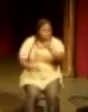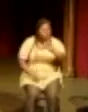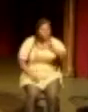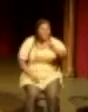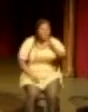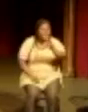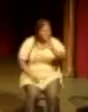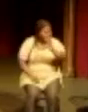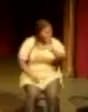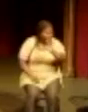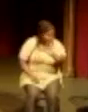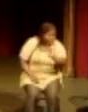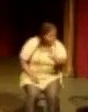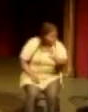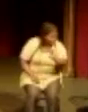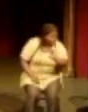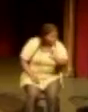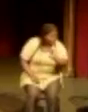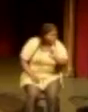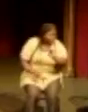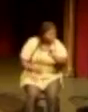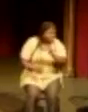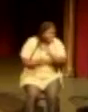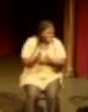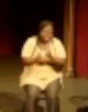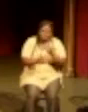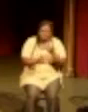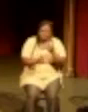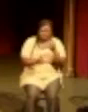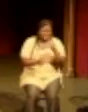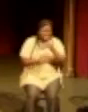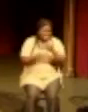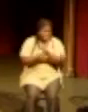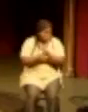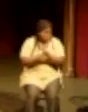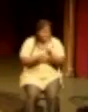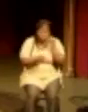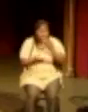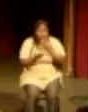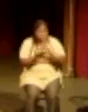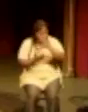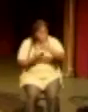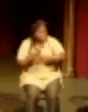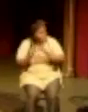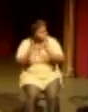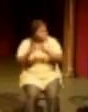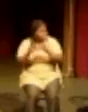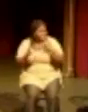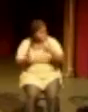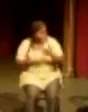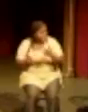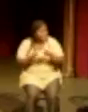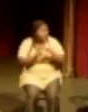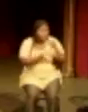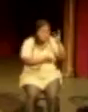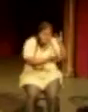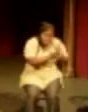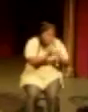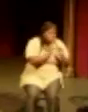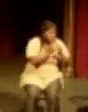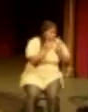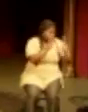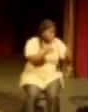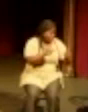10 years or so. That's kind of the standard. If you're a good program, that's what you do. Well, we had both teams advance to the Final Four, and that's like the third time